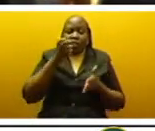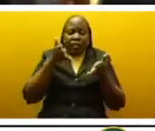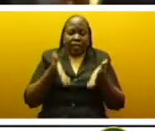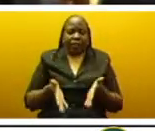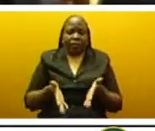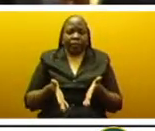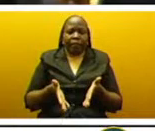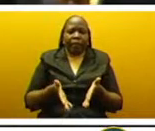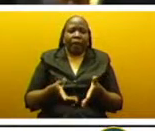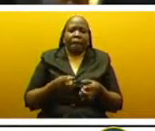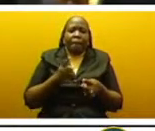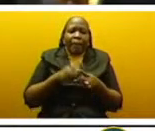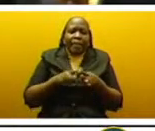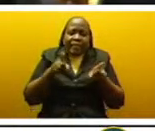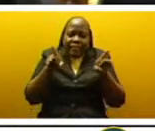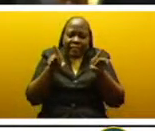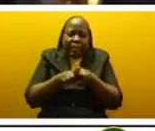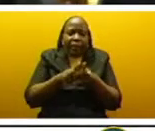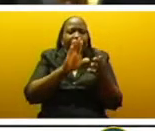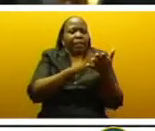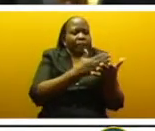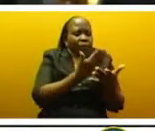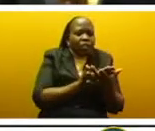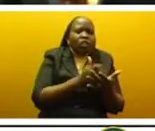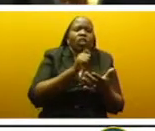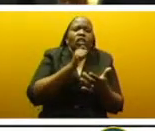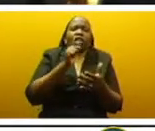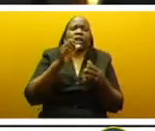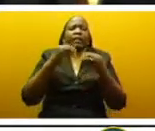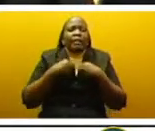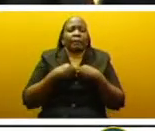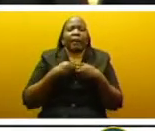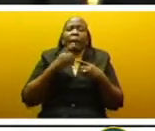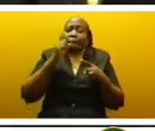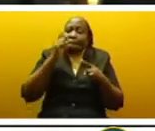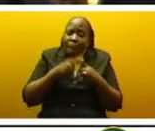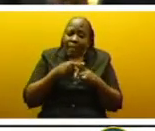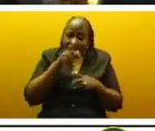despite the fact that that petition was not allowed, but the court